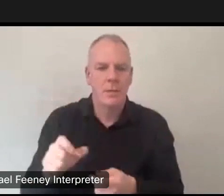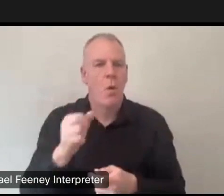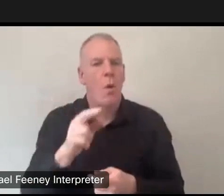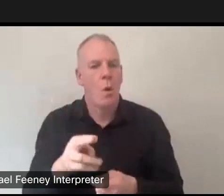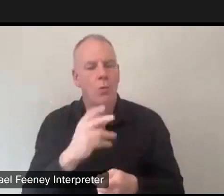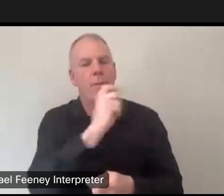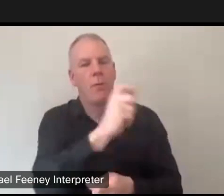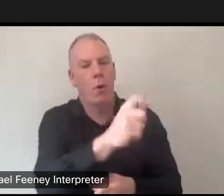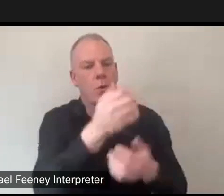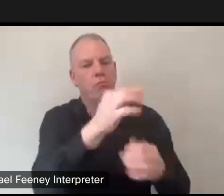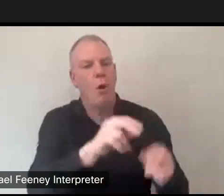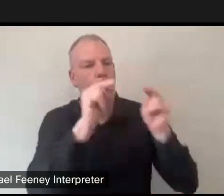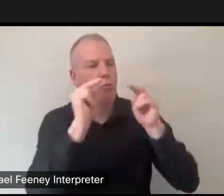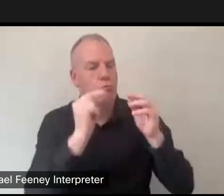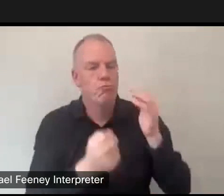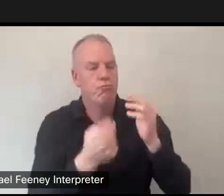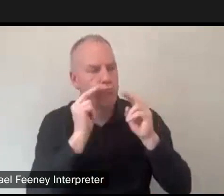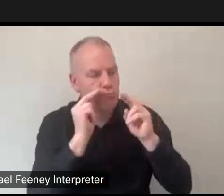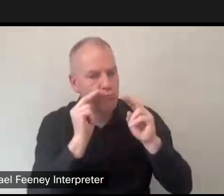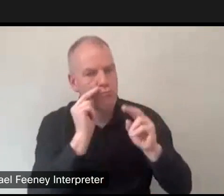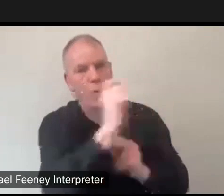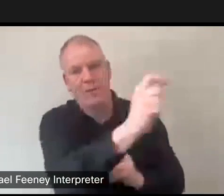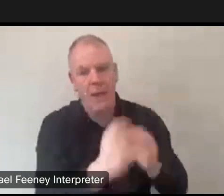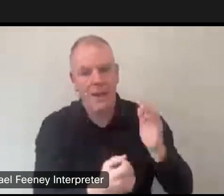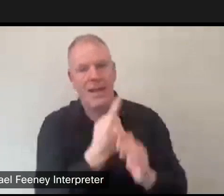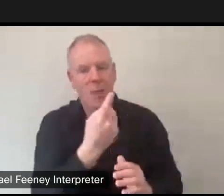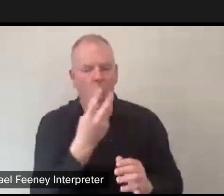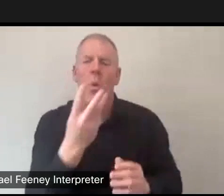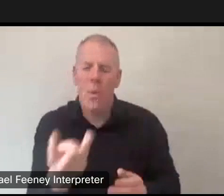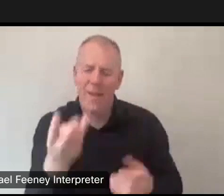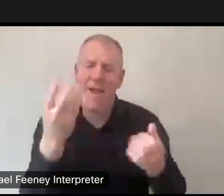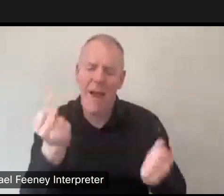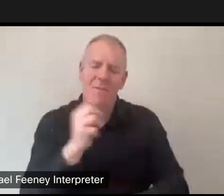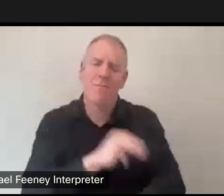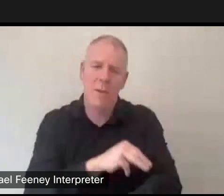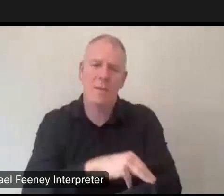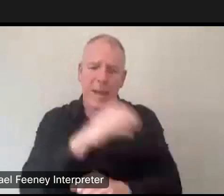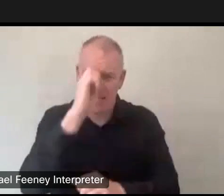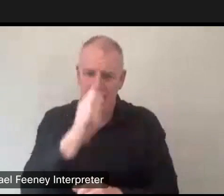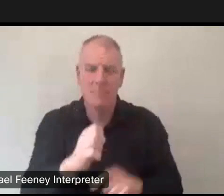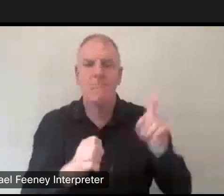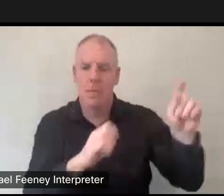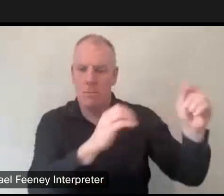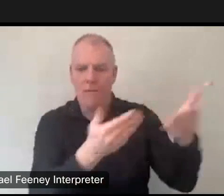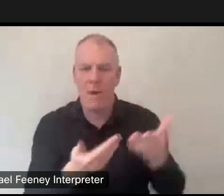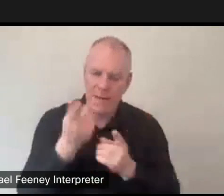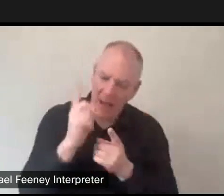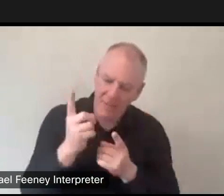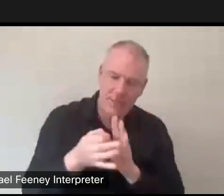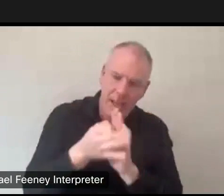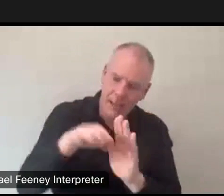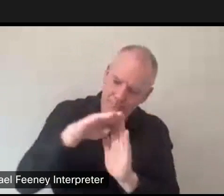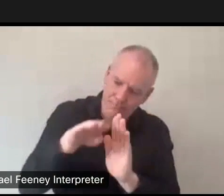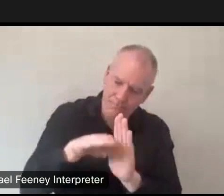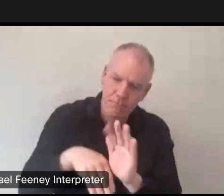report it under the wrong notifiable incident. You know, there will be some teething problems. They will be providing us with some advice and guidance. I